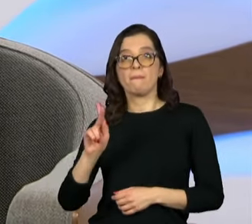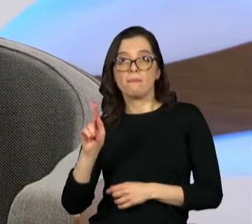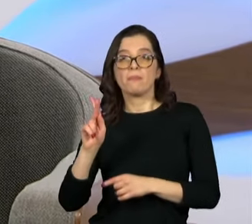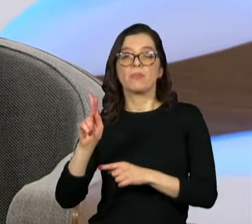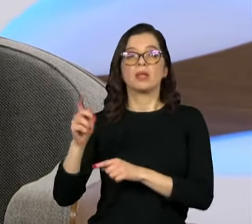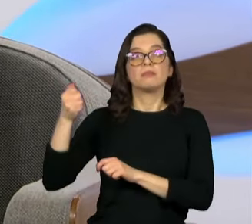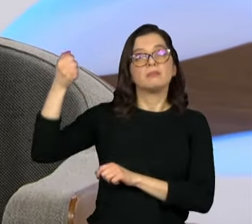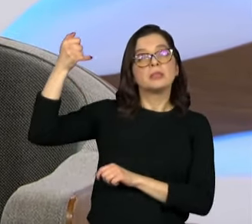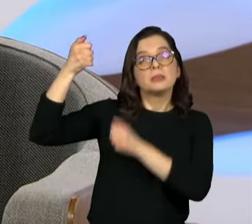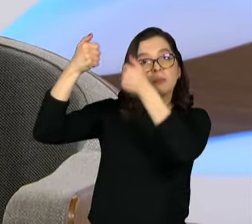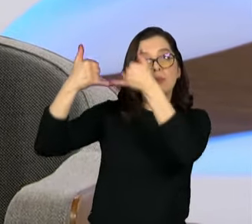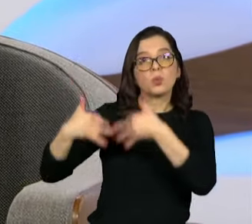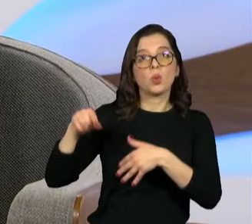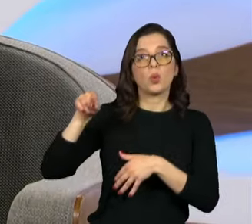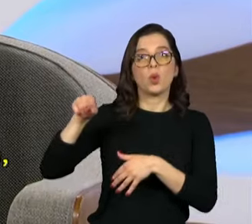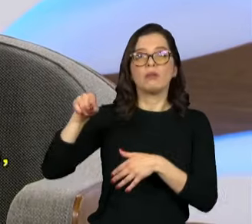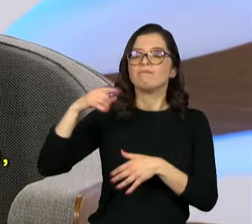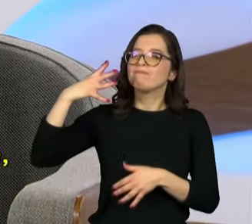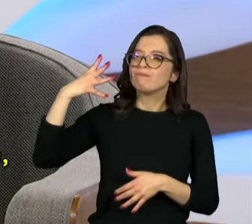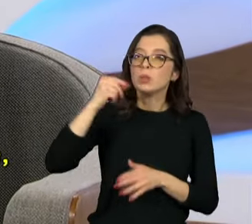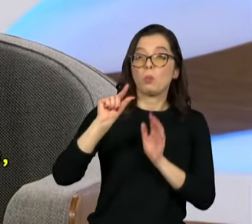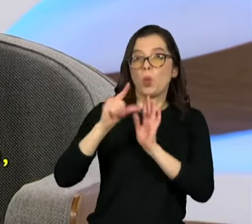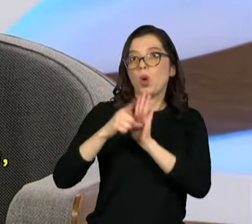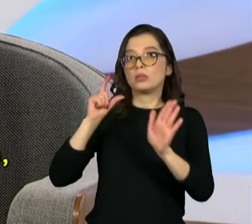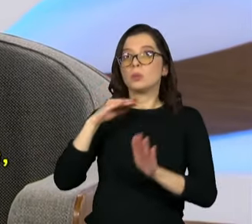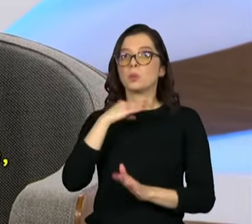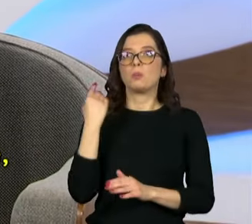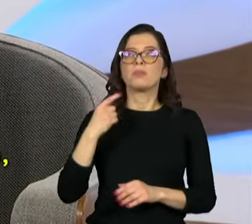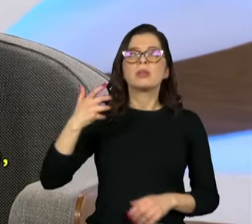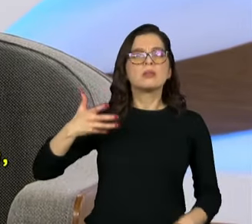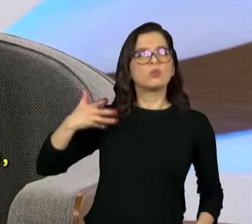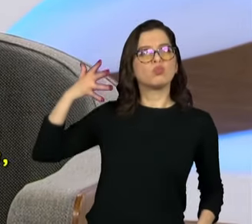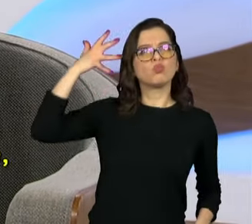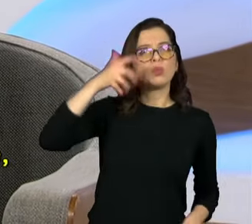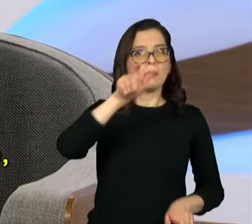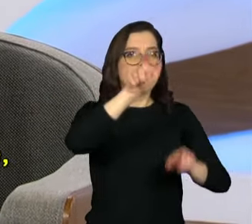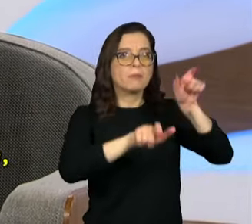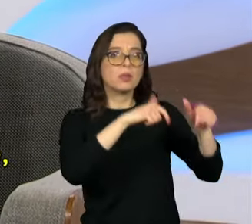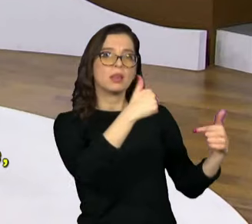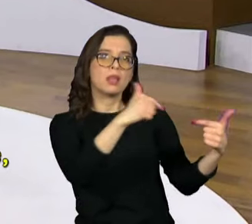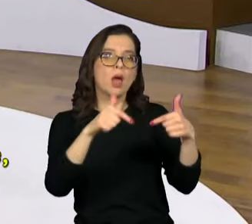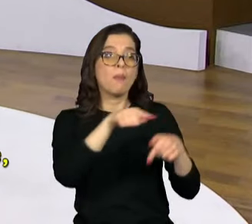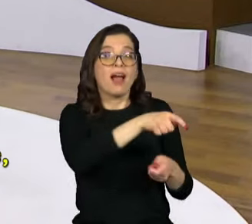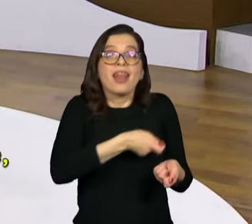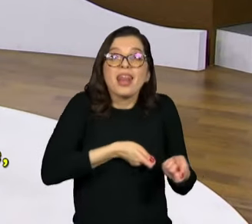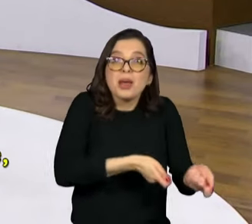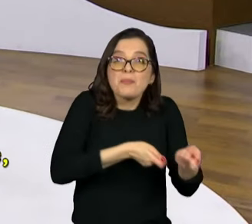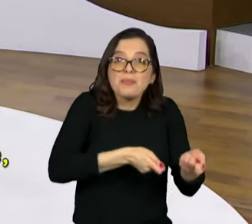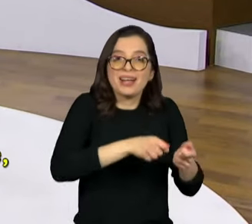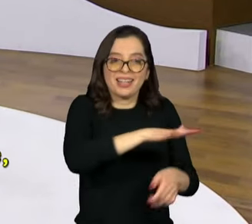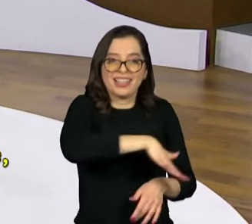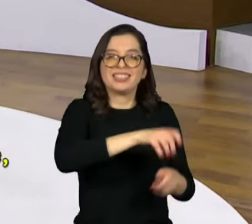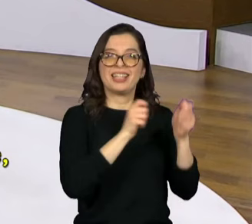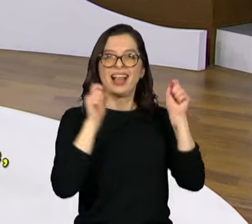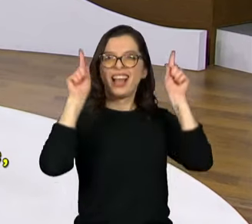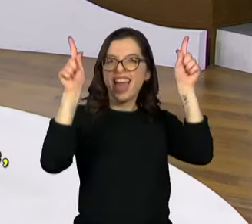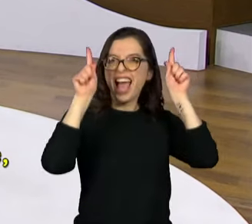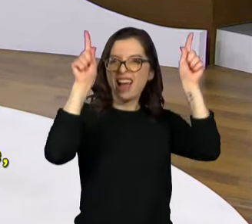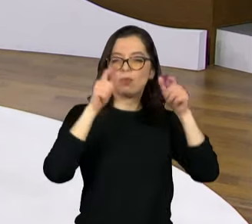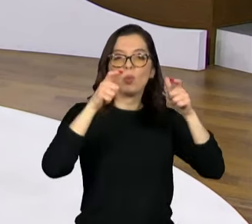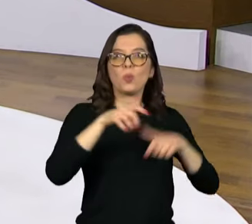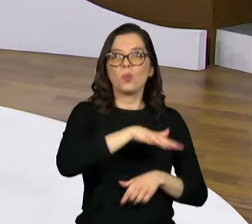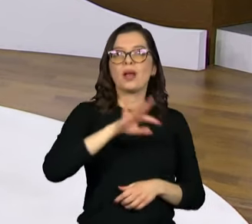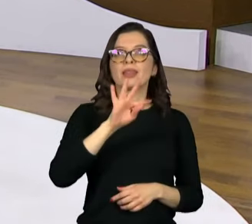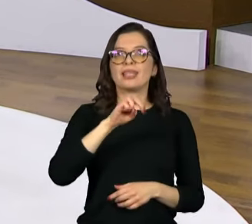it beautifully. Just before he was assassinated, he went to speak to a group of striking sanitation workers in